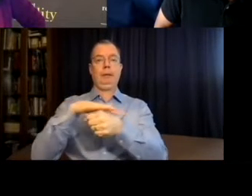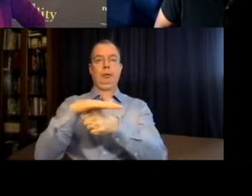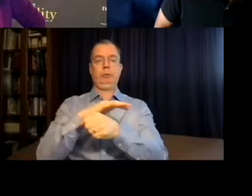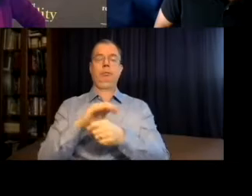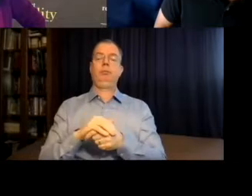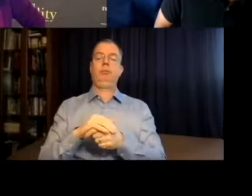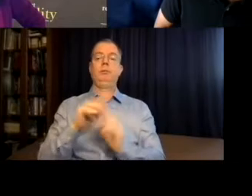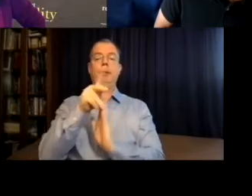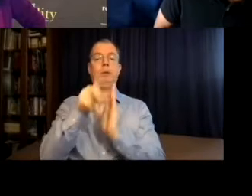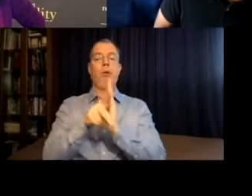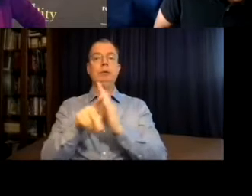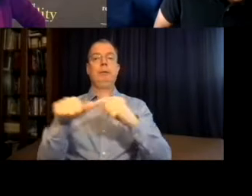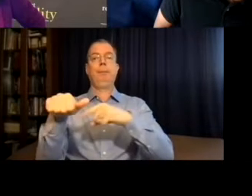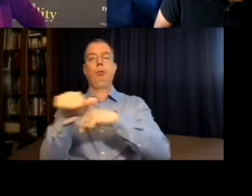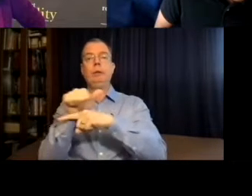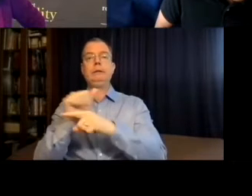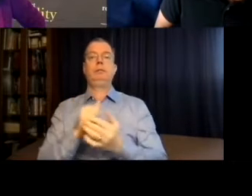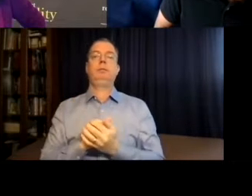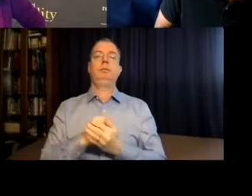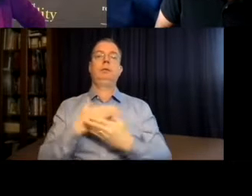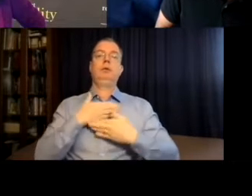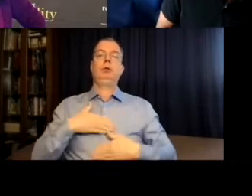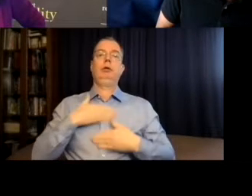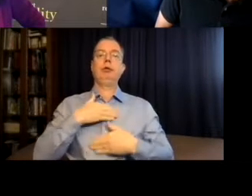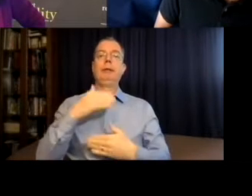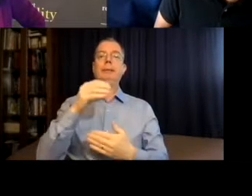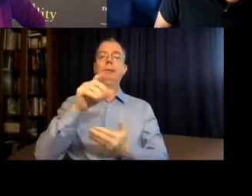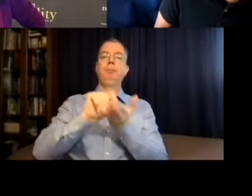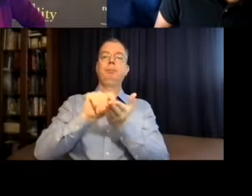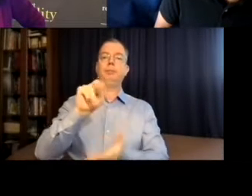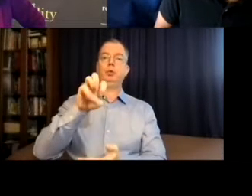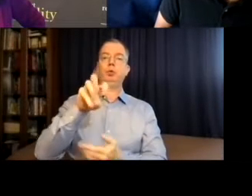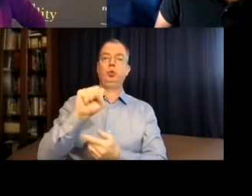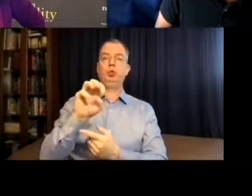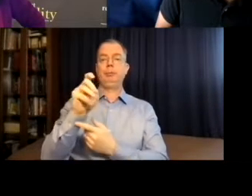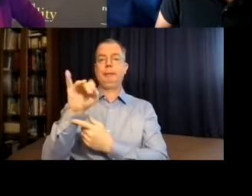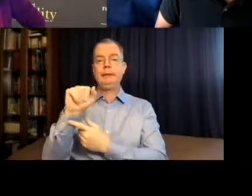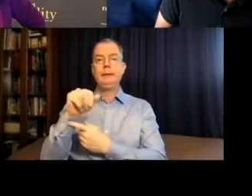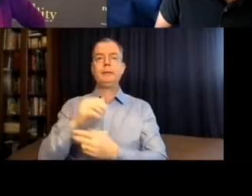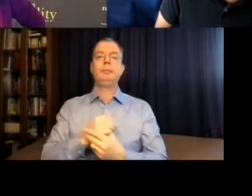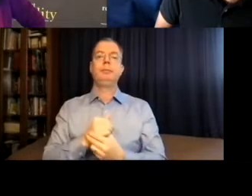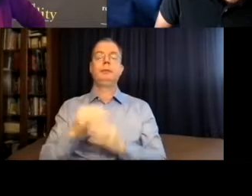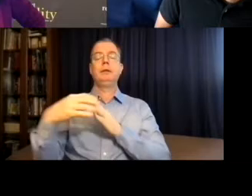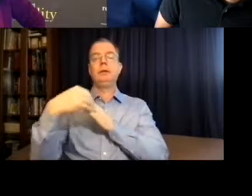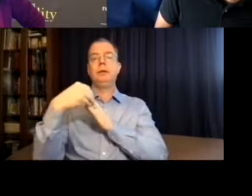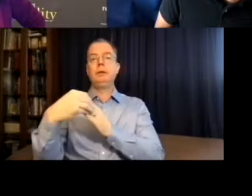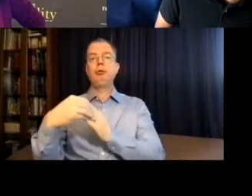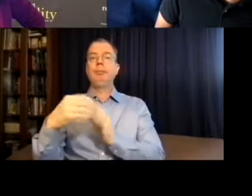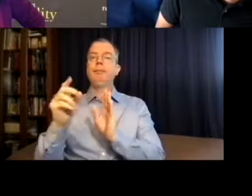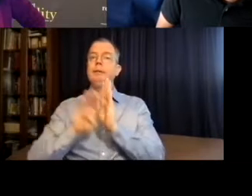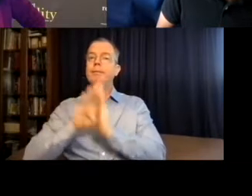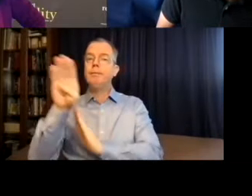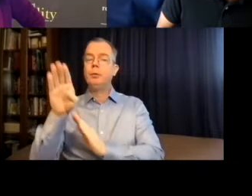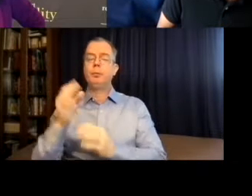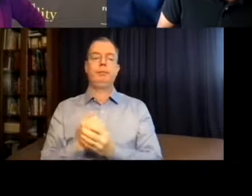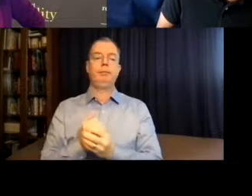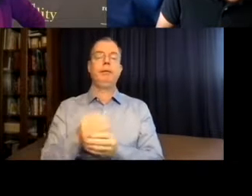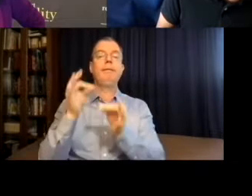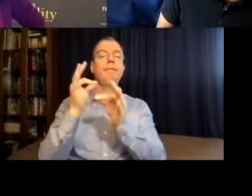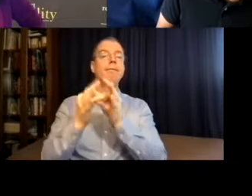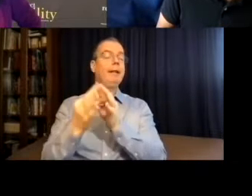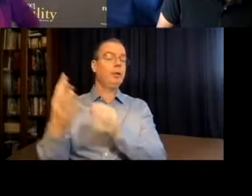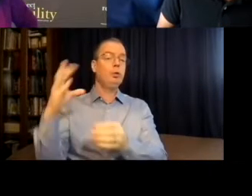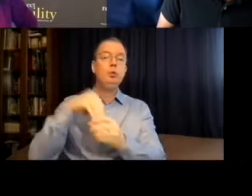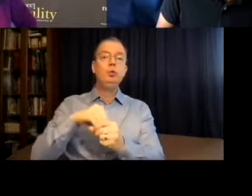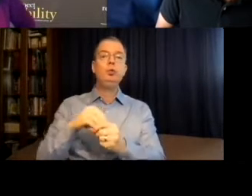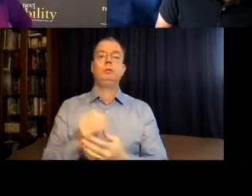We have four main program areas. These are policy and practices, entertainment and news media, leadership